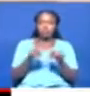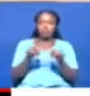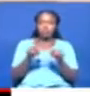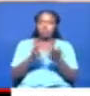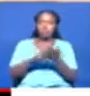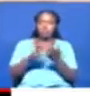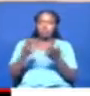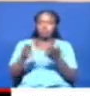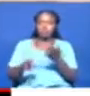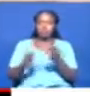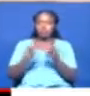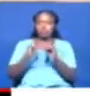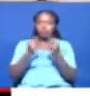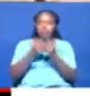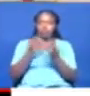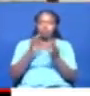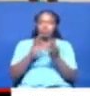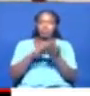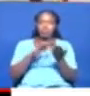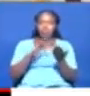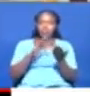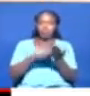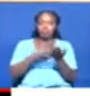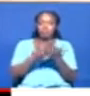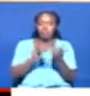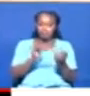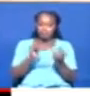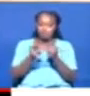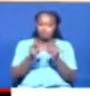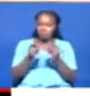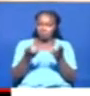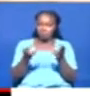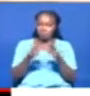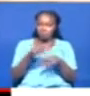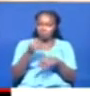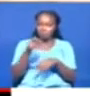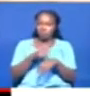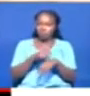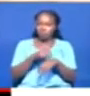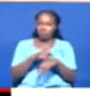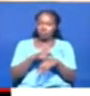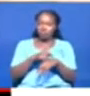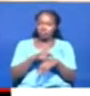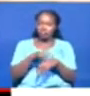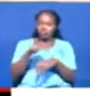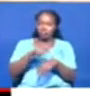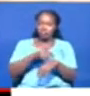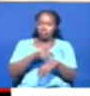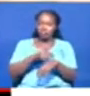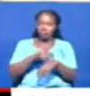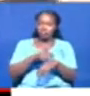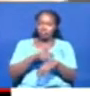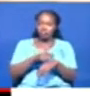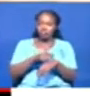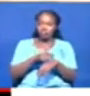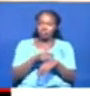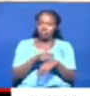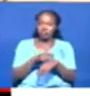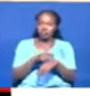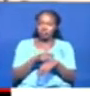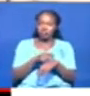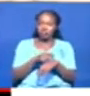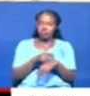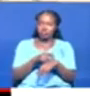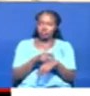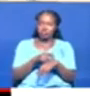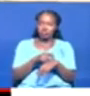could change if the proposed changes come into place next season. I agree that for this season, because we have